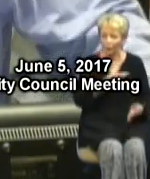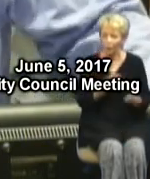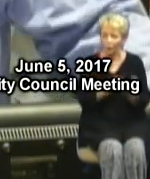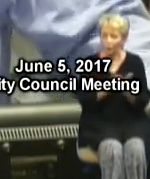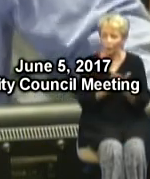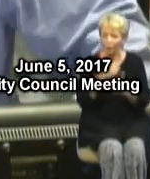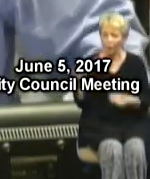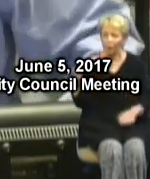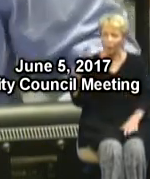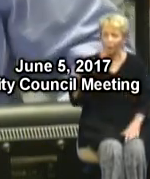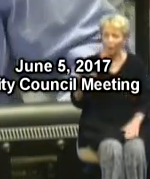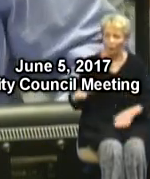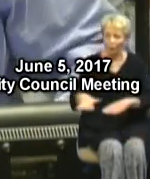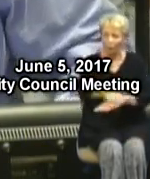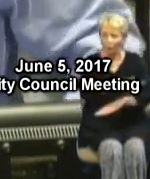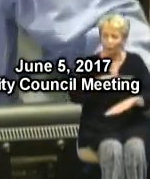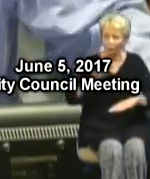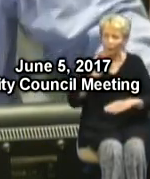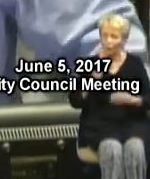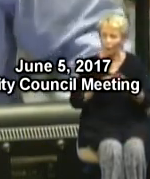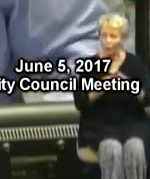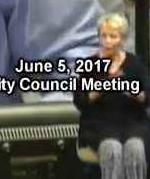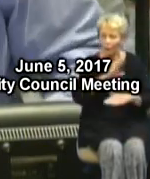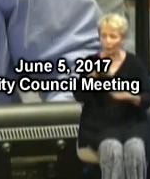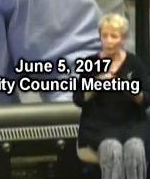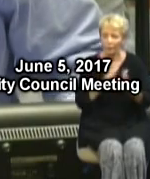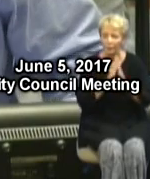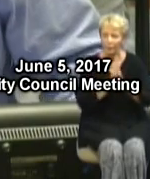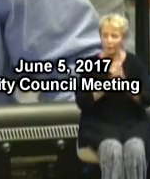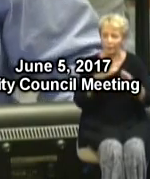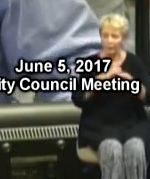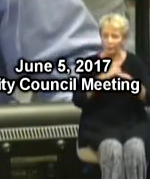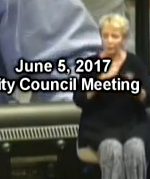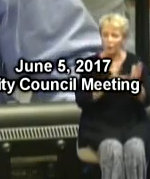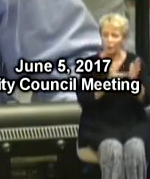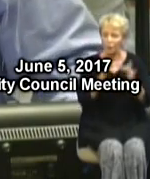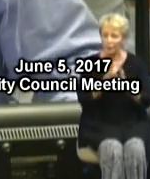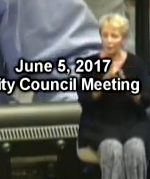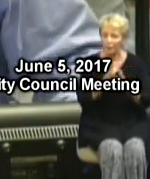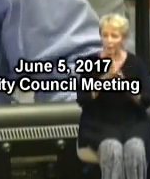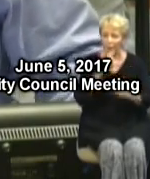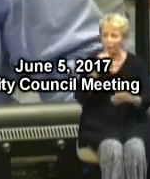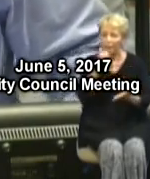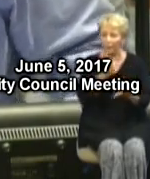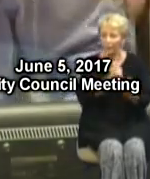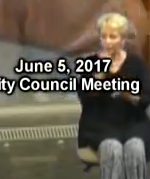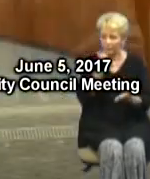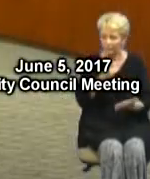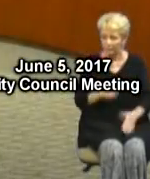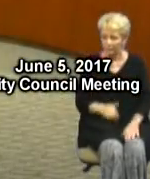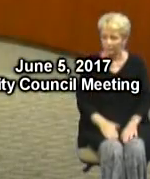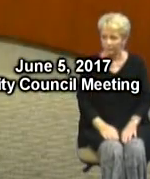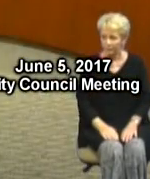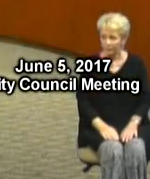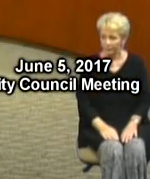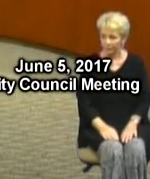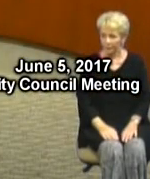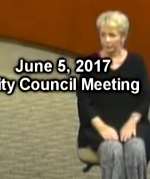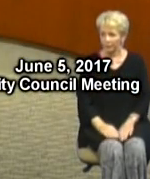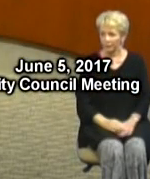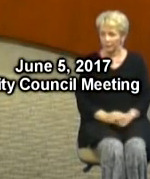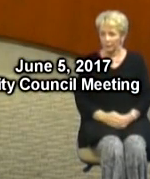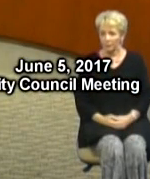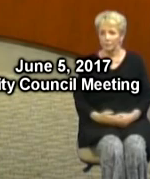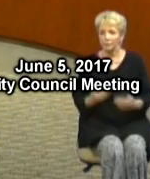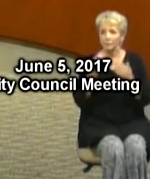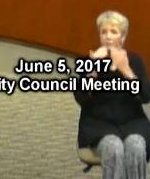minister across our community. All this we pray in the name of Jesus. Amen. Amen. Amen.